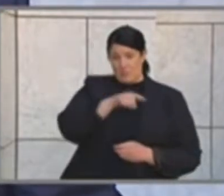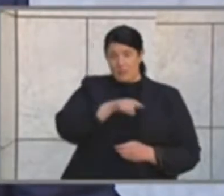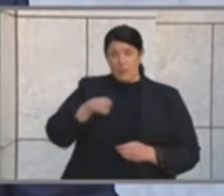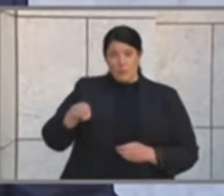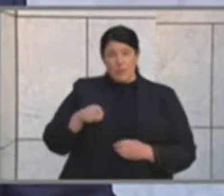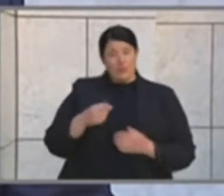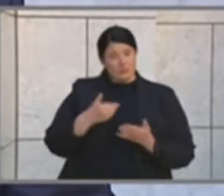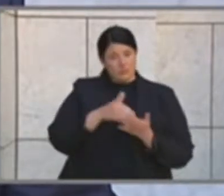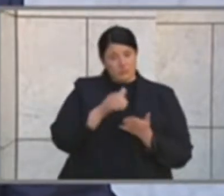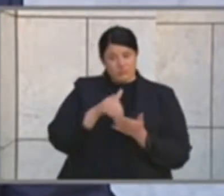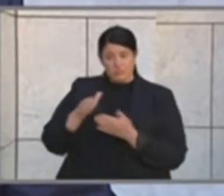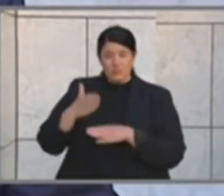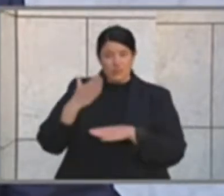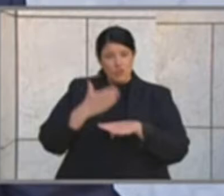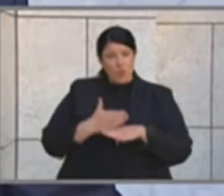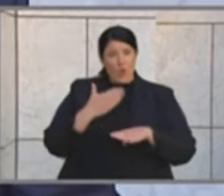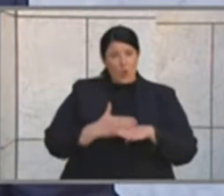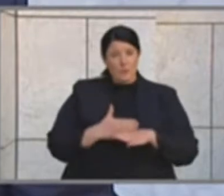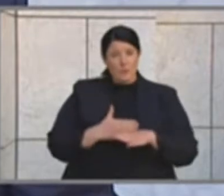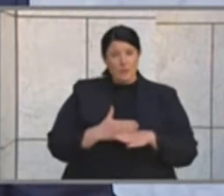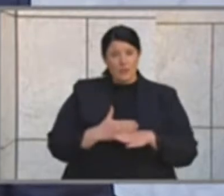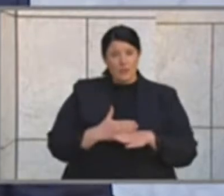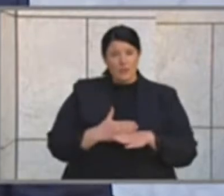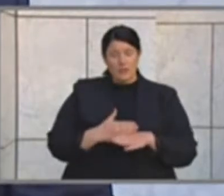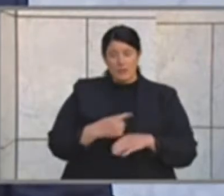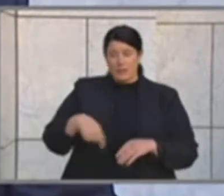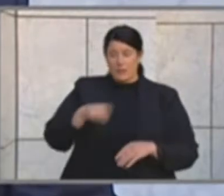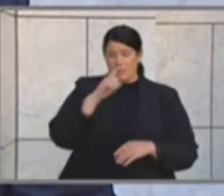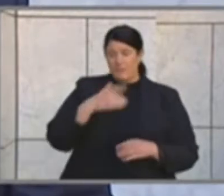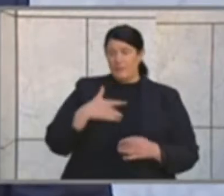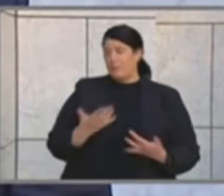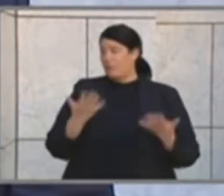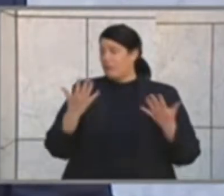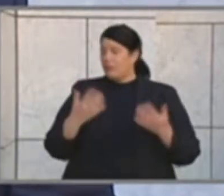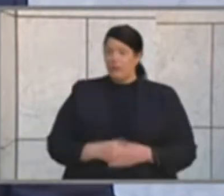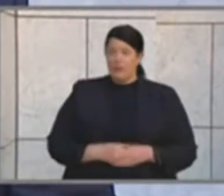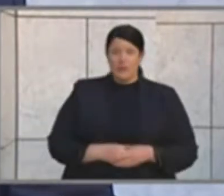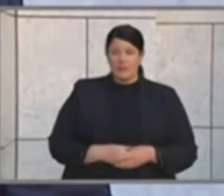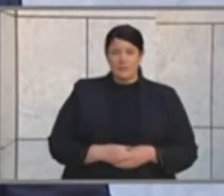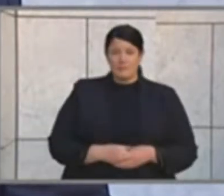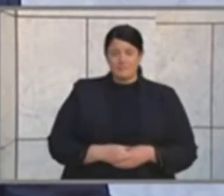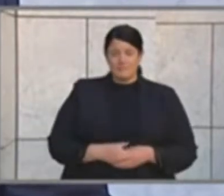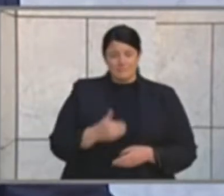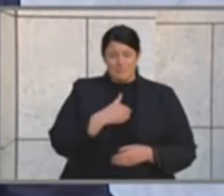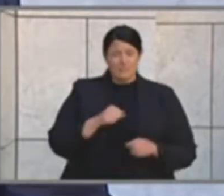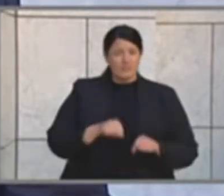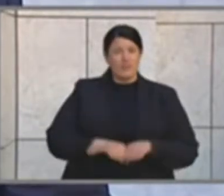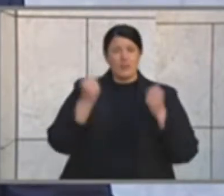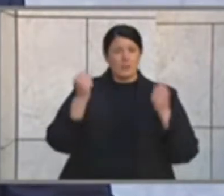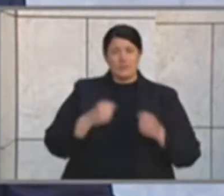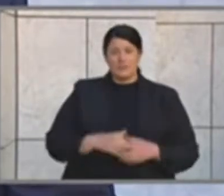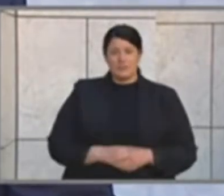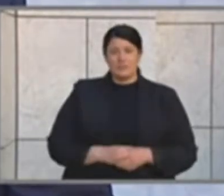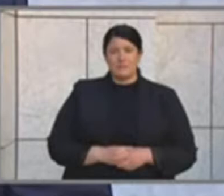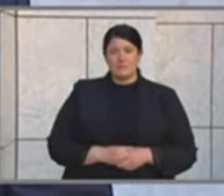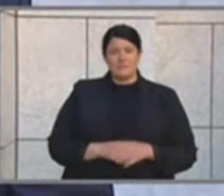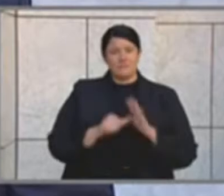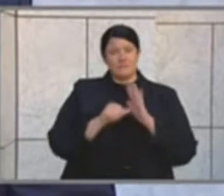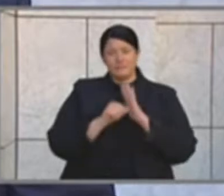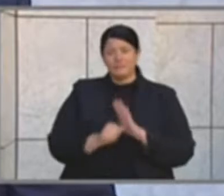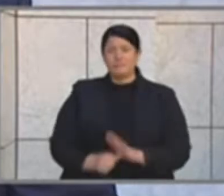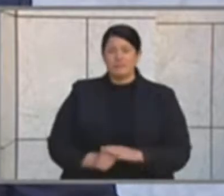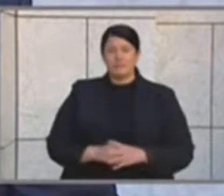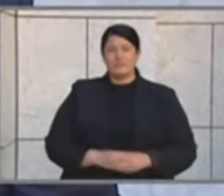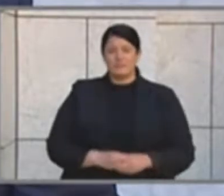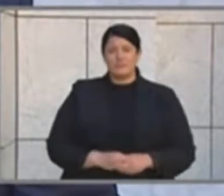losing work can disappoint that hope. It can break hearts, but as important as a